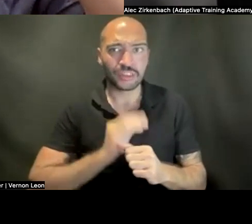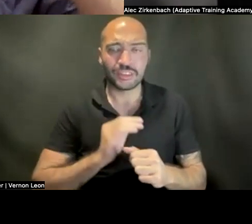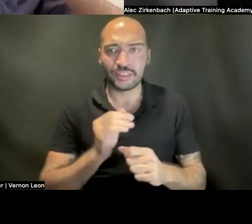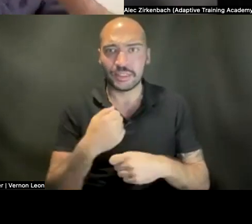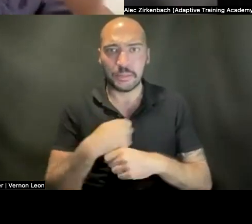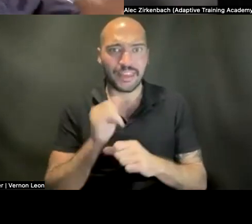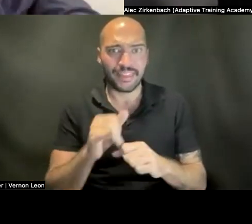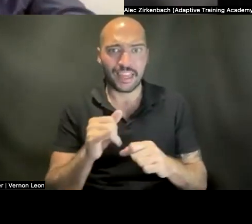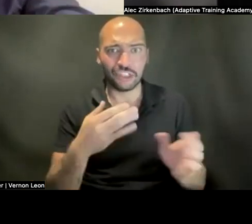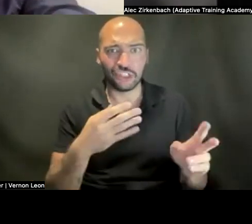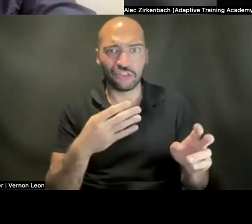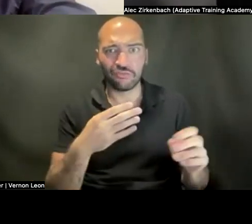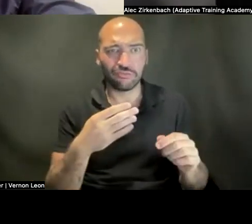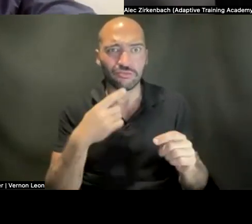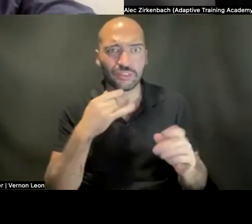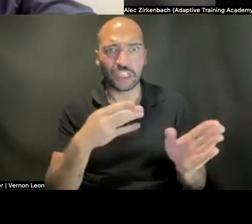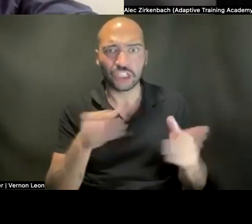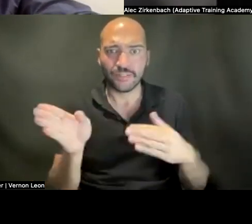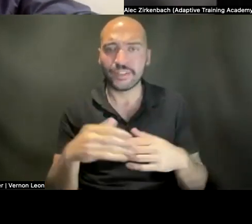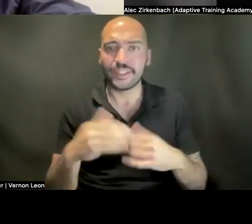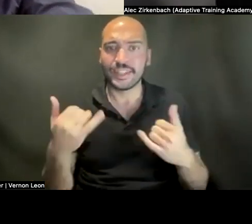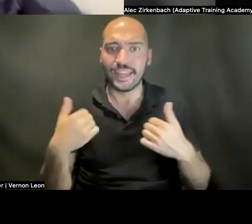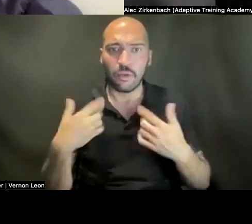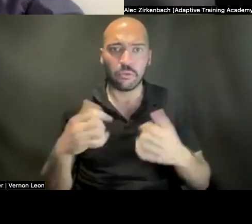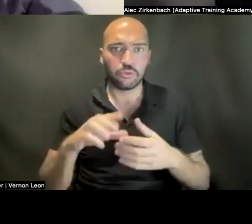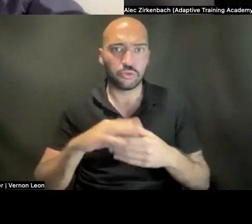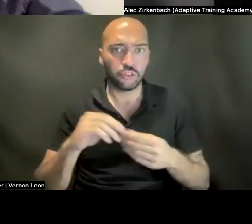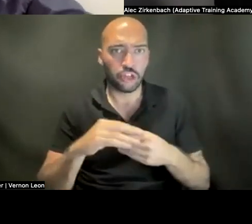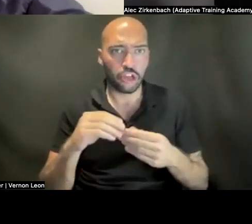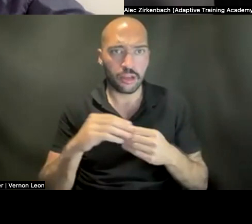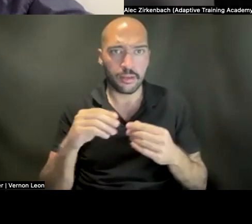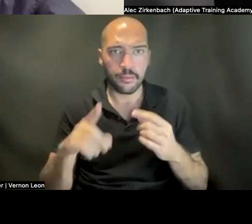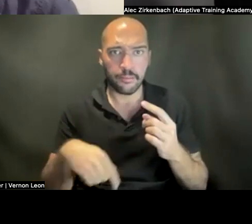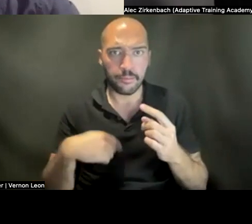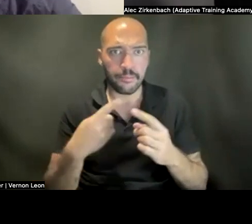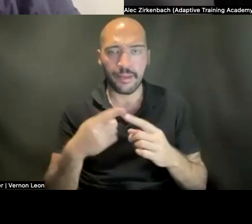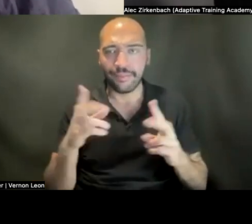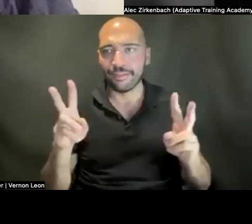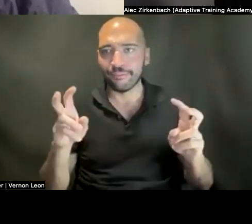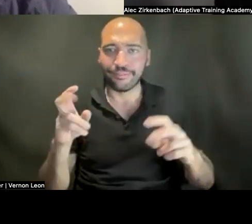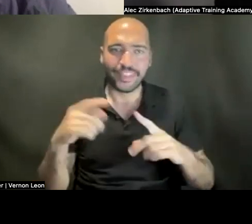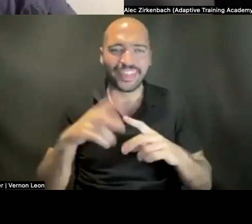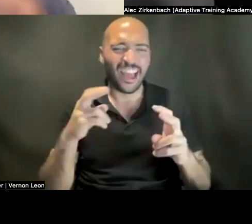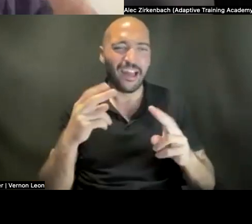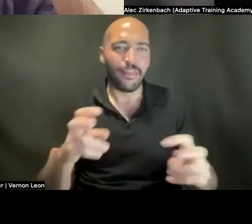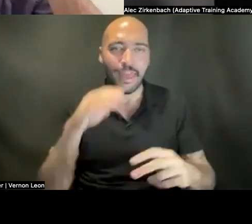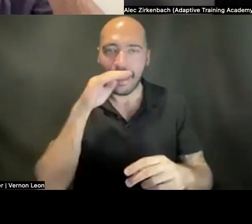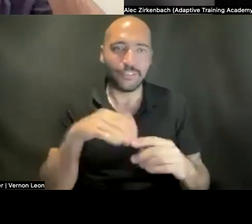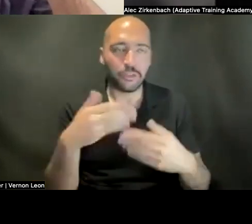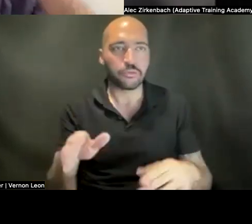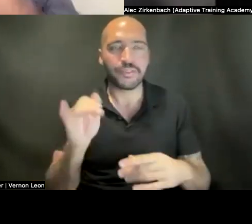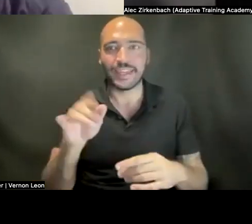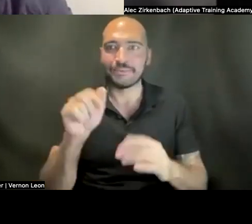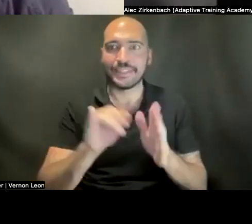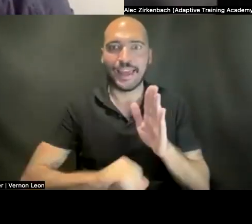that shift. Now I want to talk about the elephant in the room, that disability identity that so many